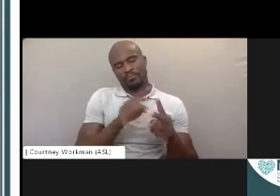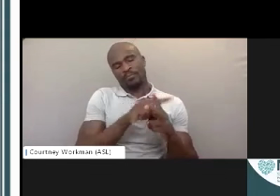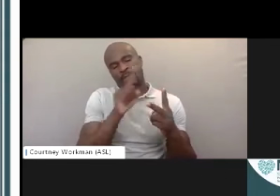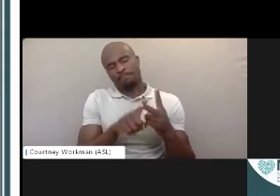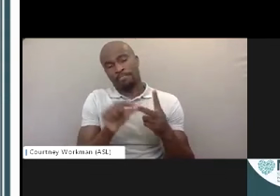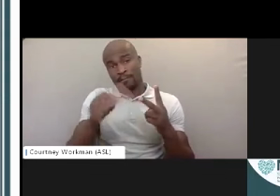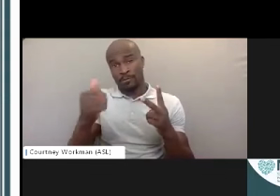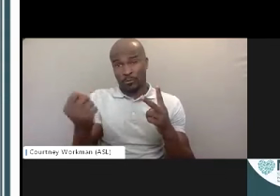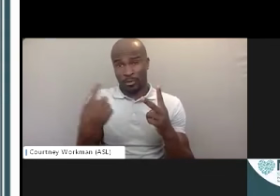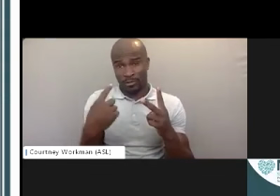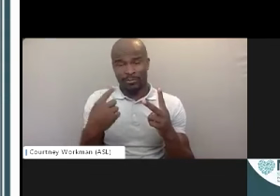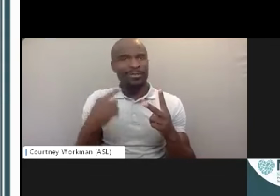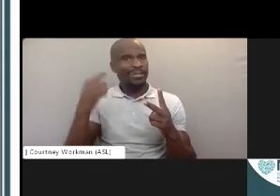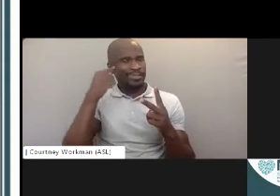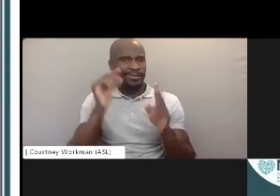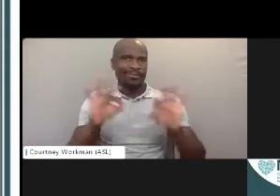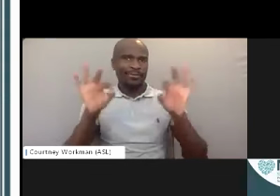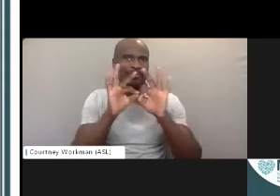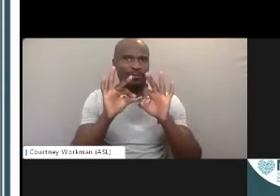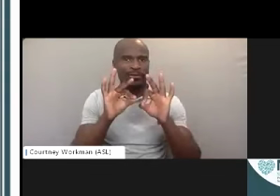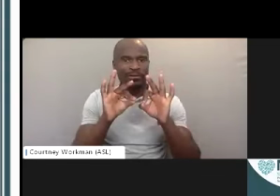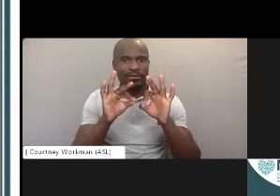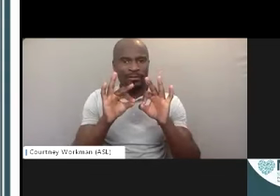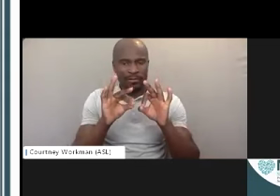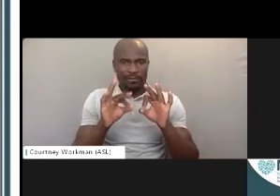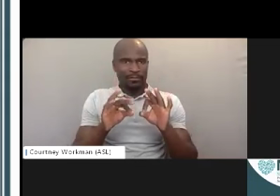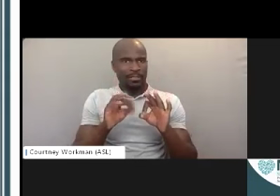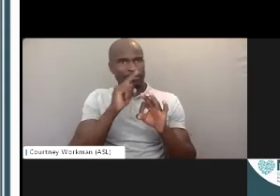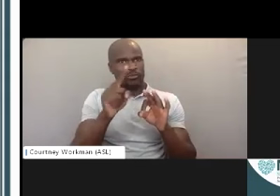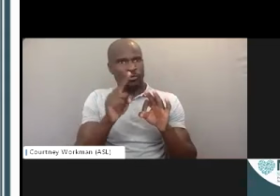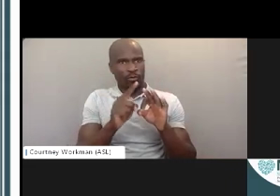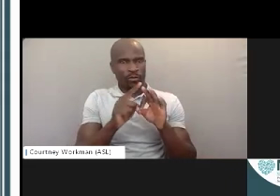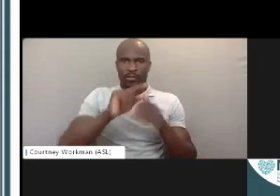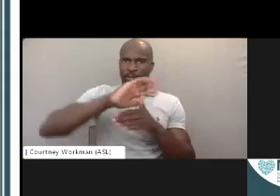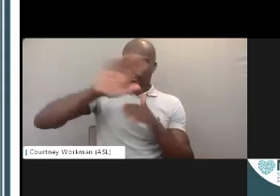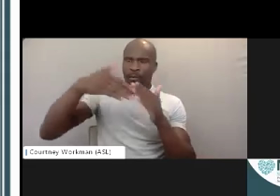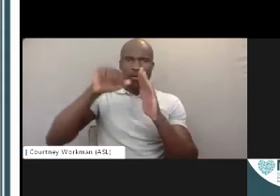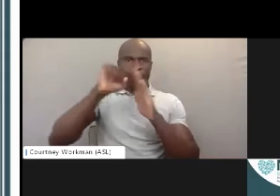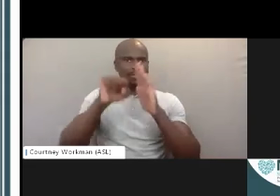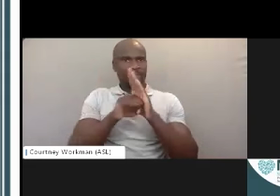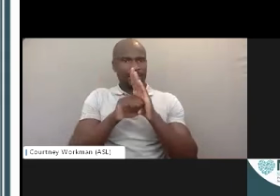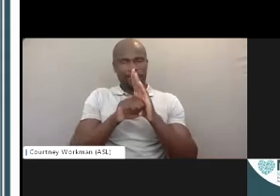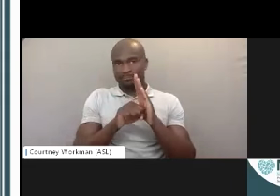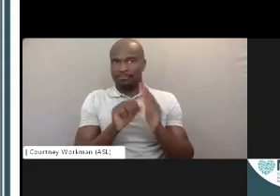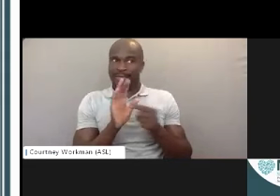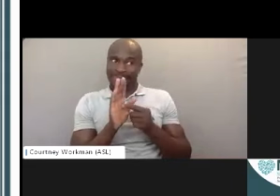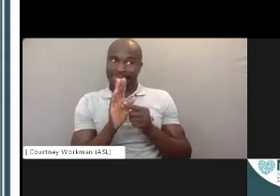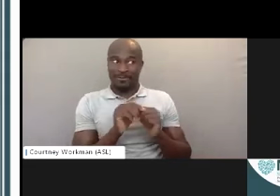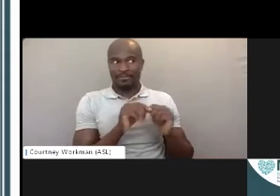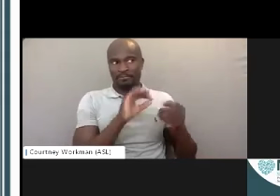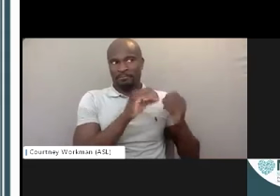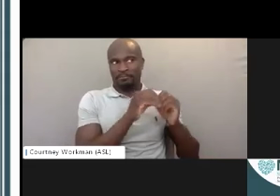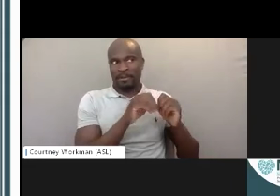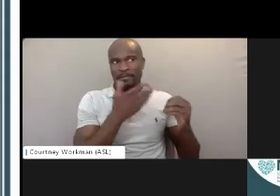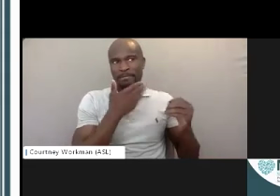Making sure at a state level, this question about how can states as a whole, states work through best practice 11, and really